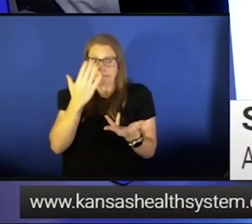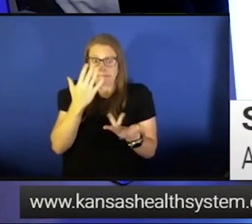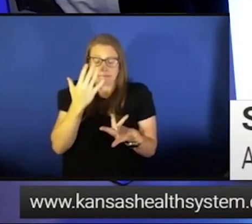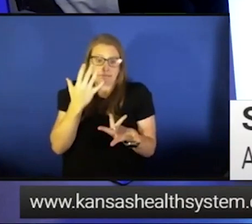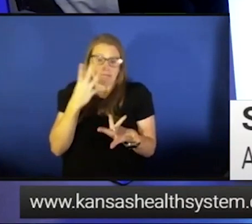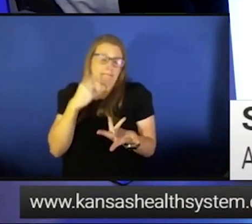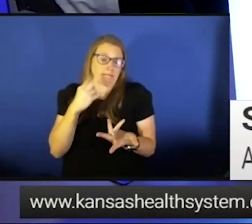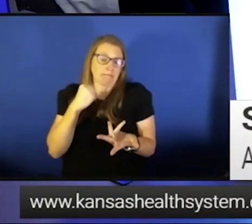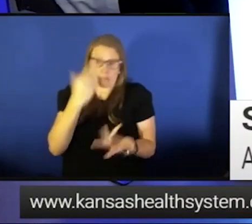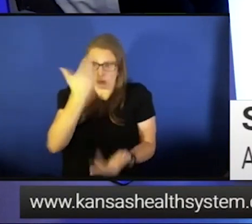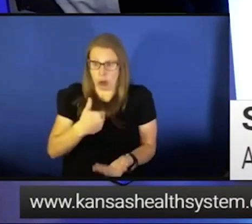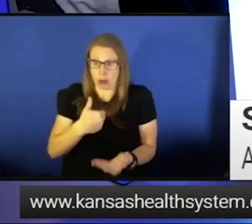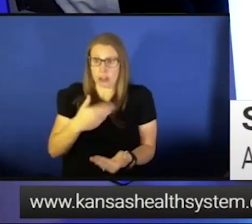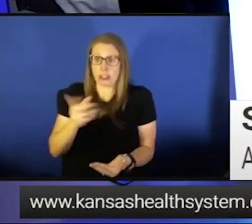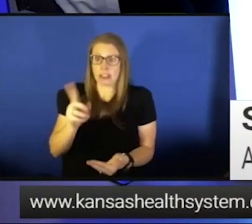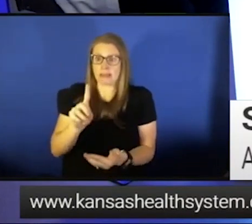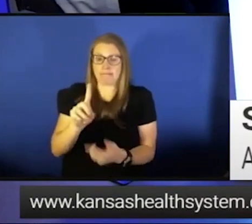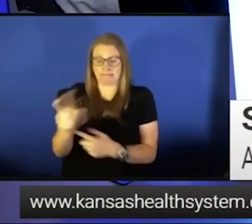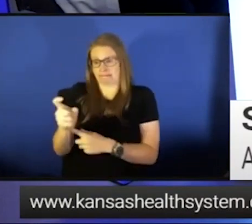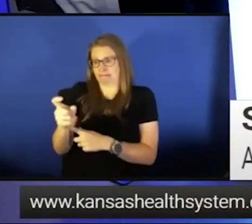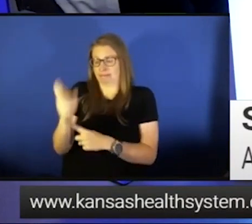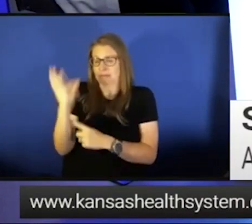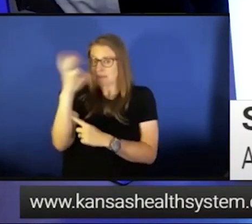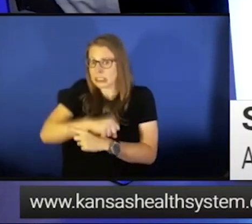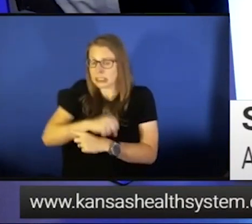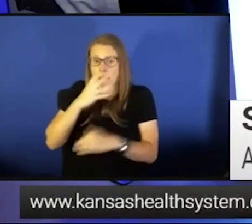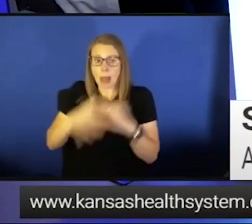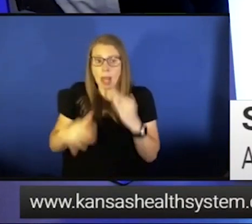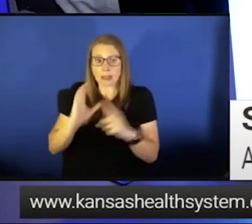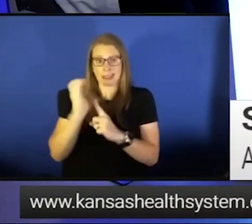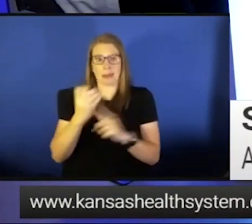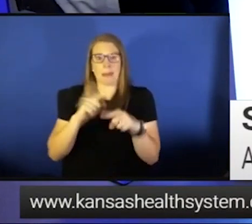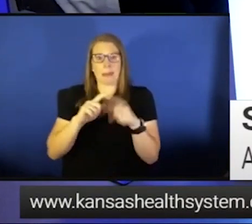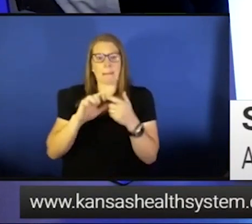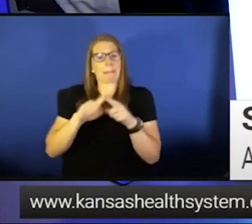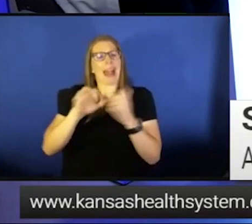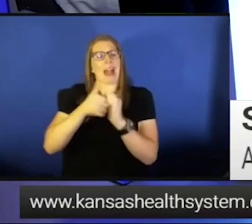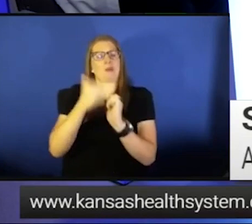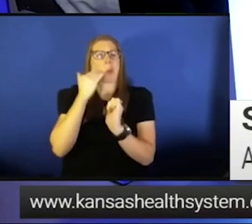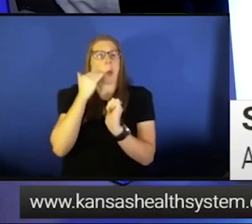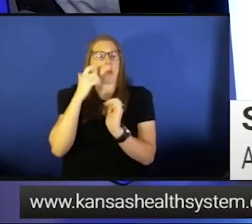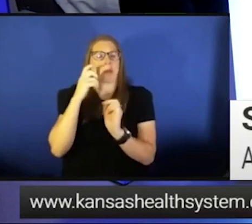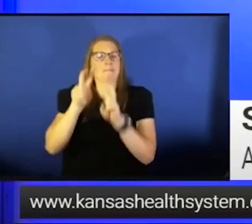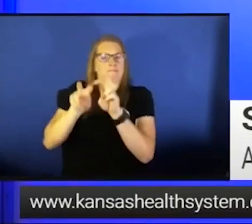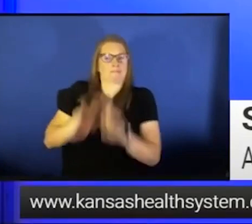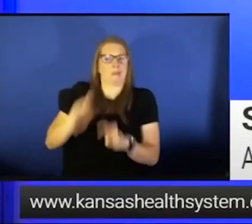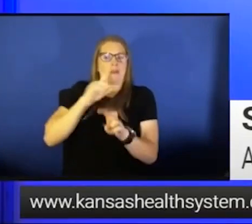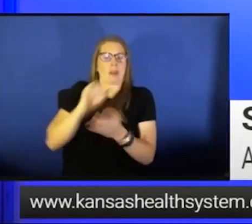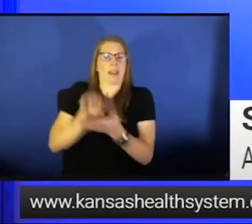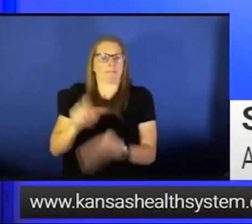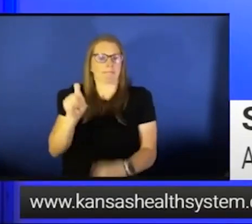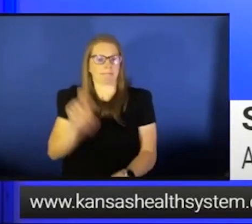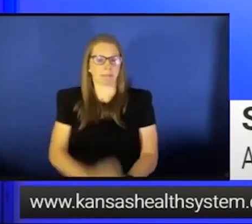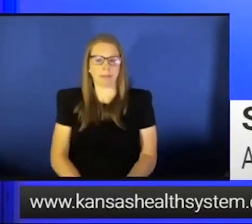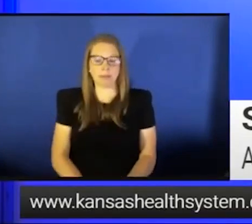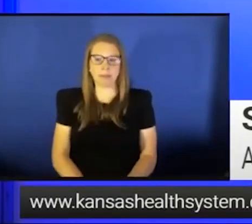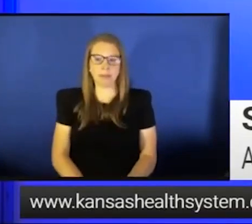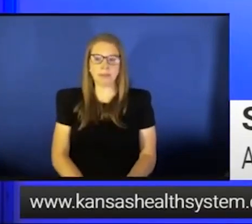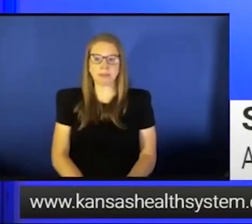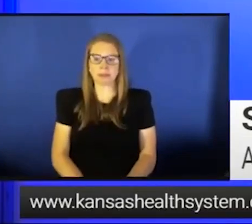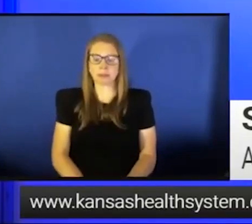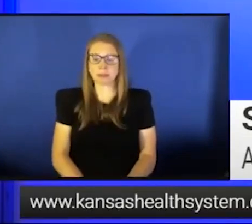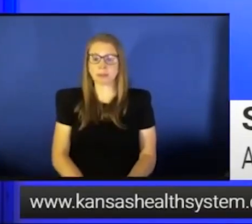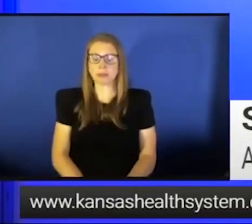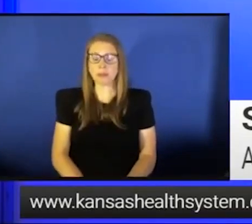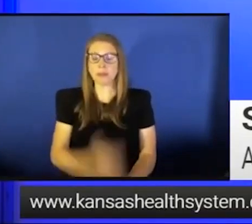had an undiagnosed blood condition, but how would you even know to look for that? Right. The causes of stroke in young adults,